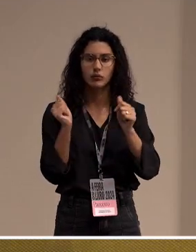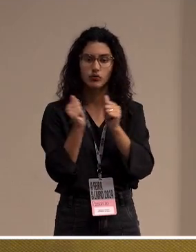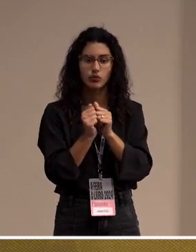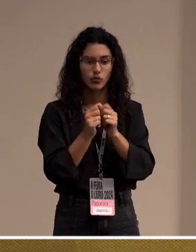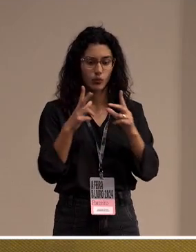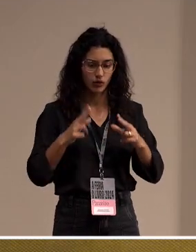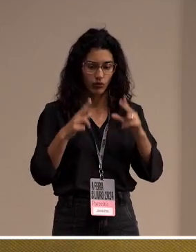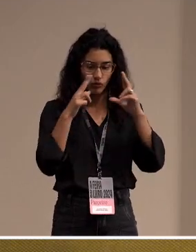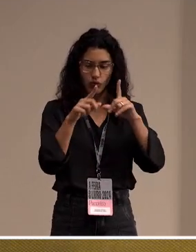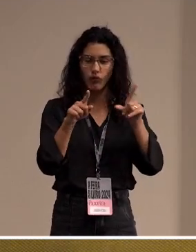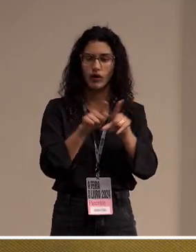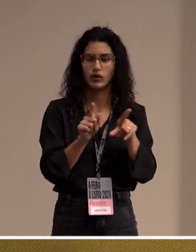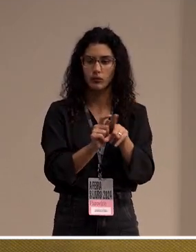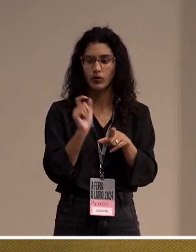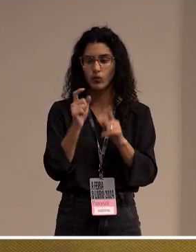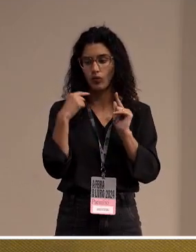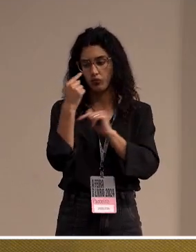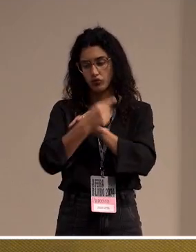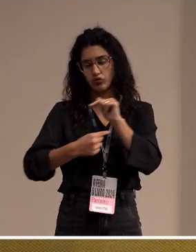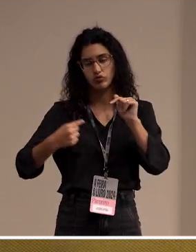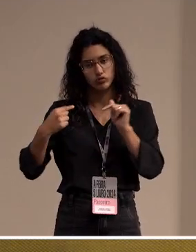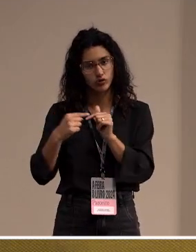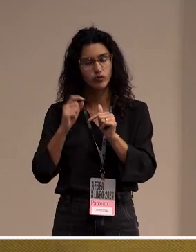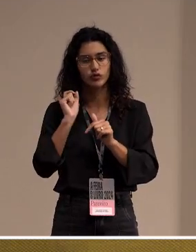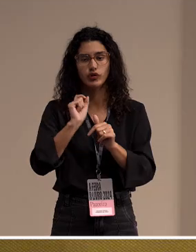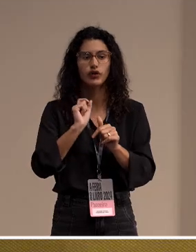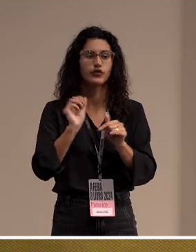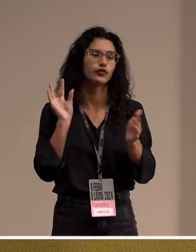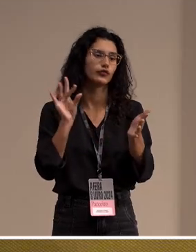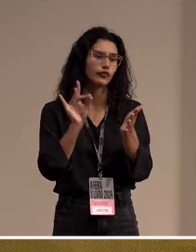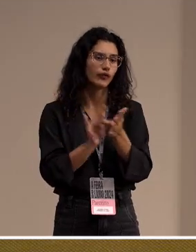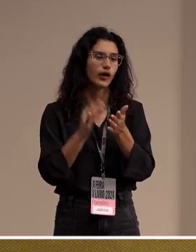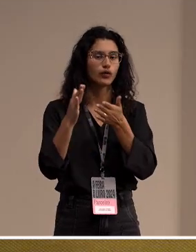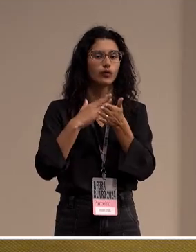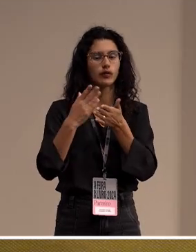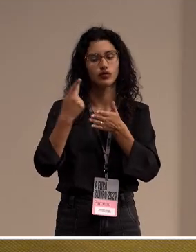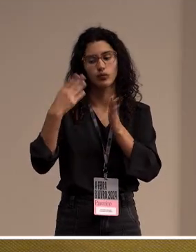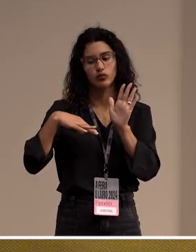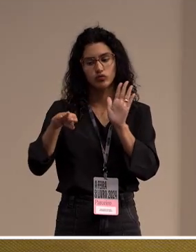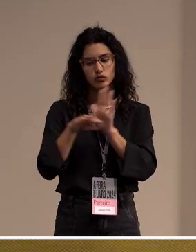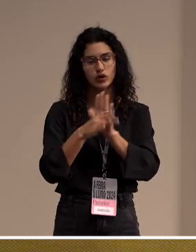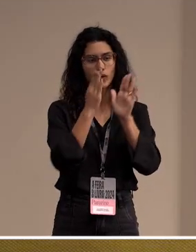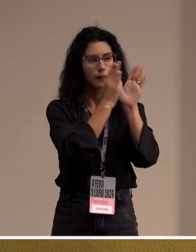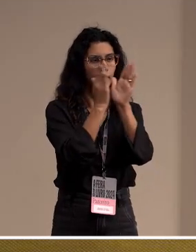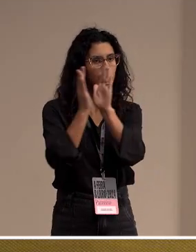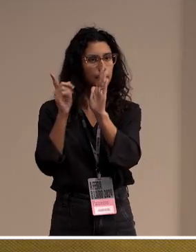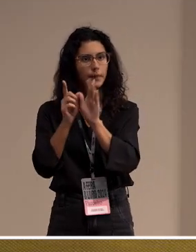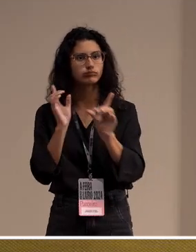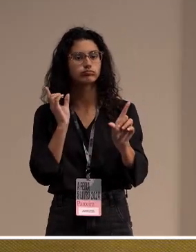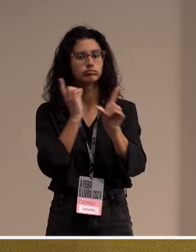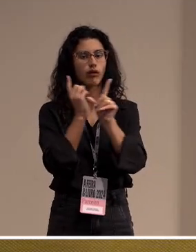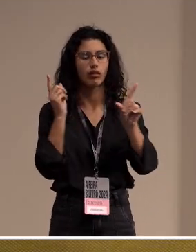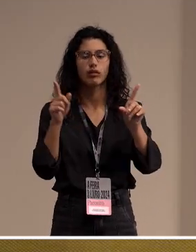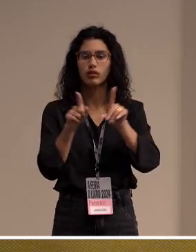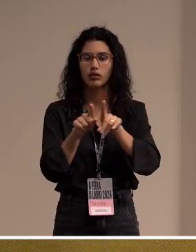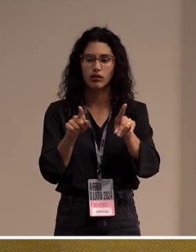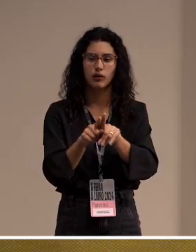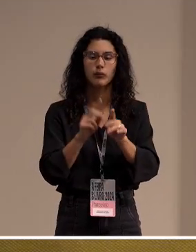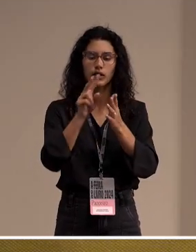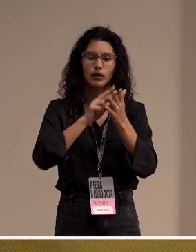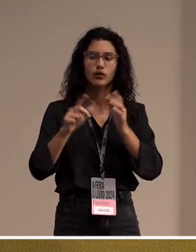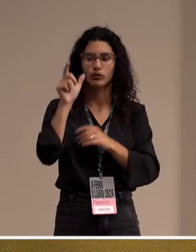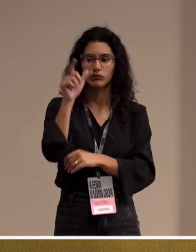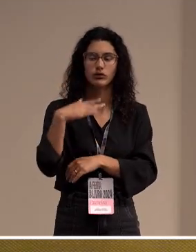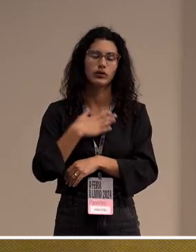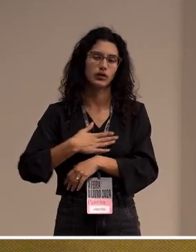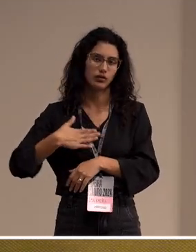you hope that your book will be on the shelf, that it will find readers. And so, yeah, I take them as intimately through that process